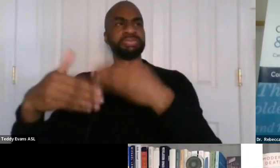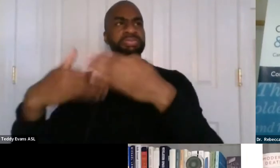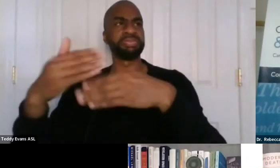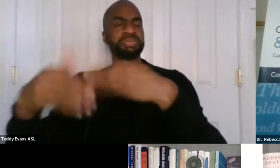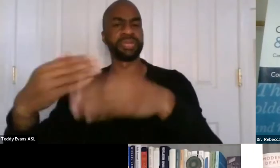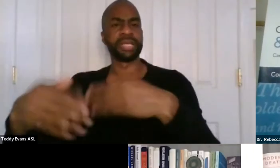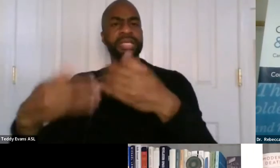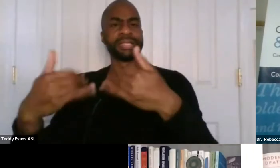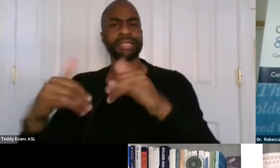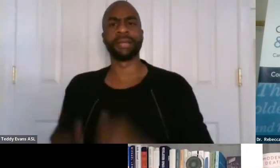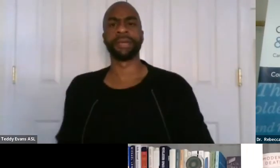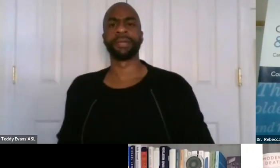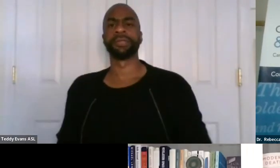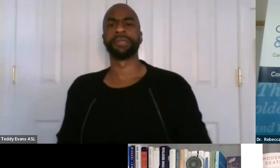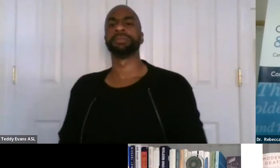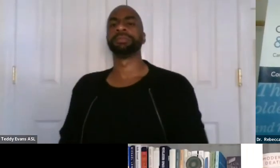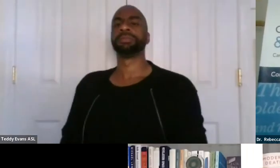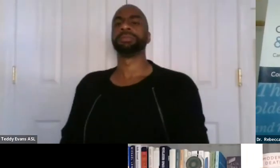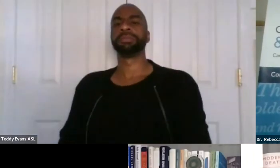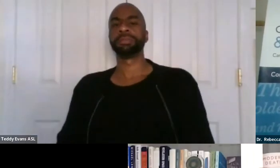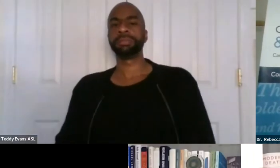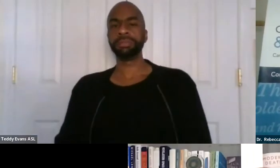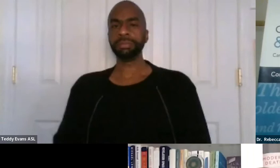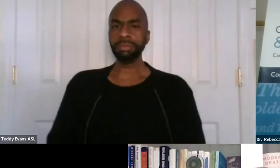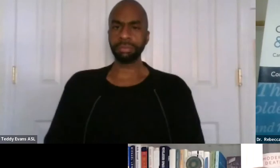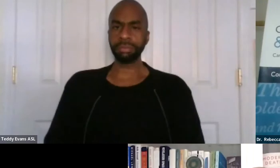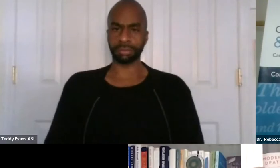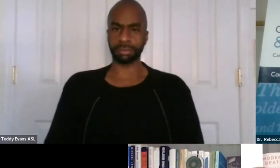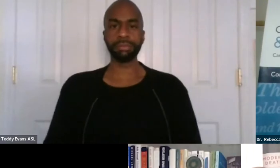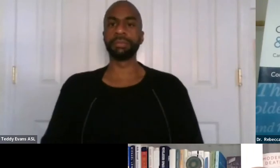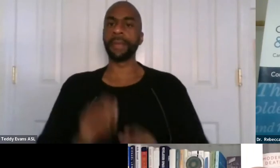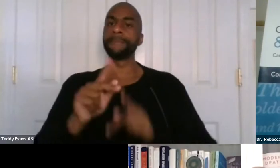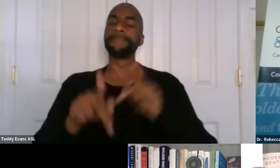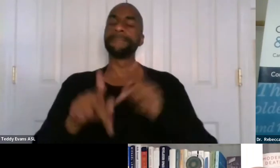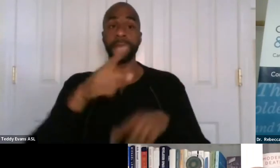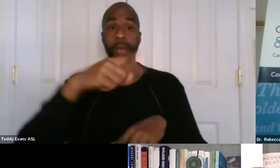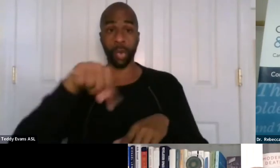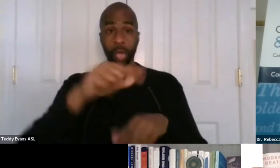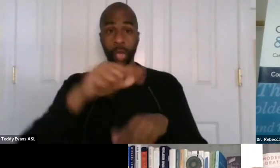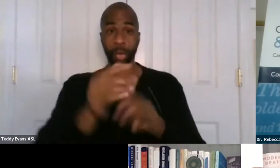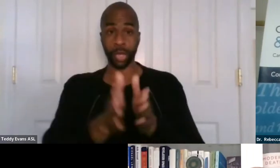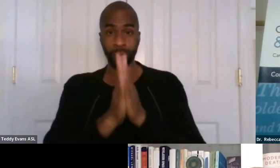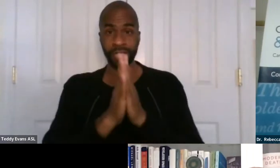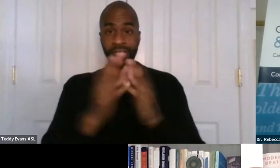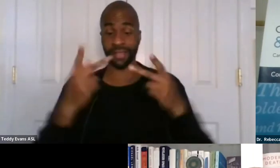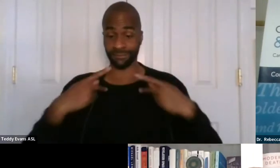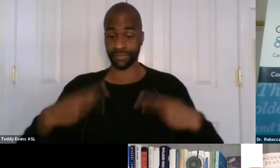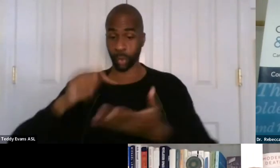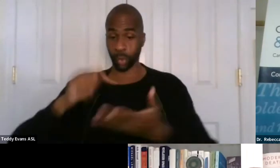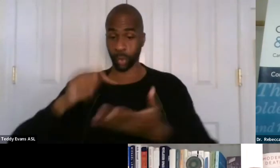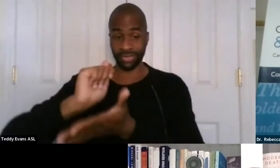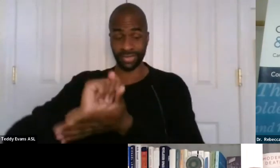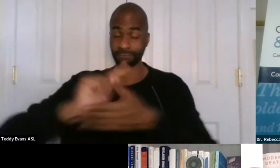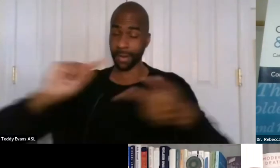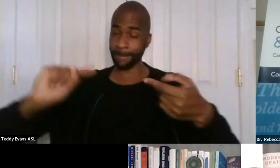going to put these last few questions, comments together. People are asking about physical therapy to control pain,